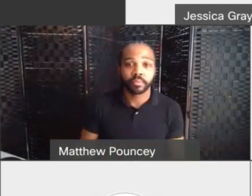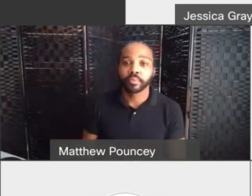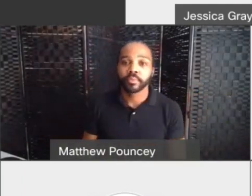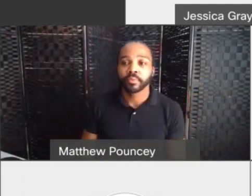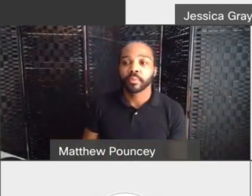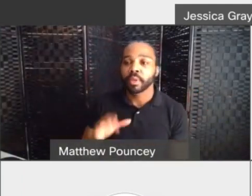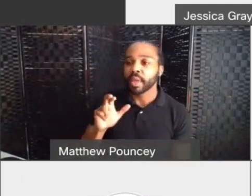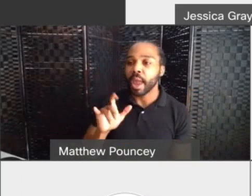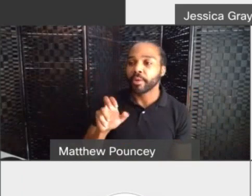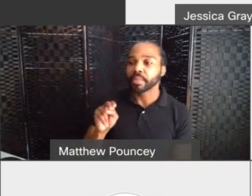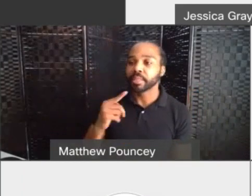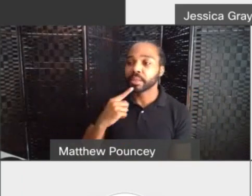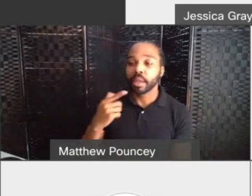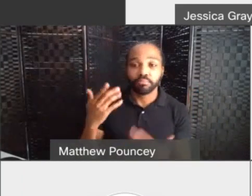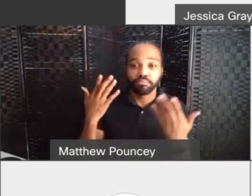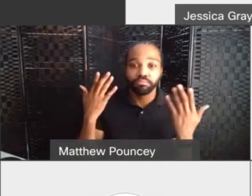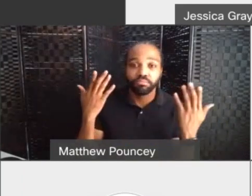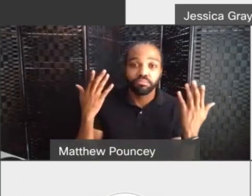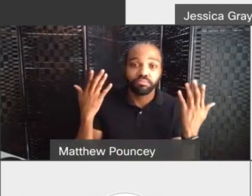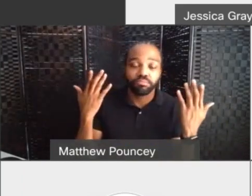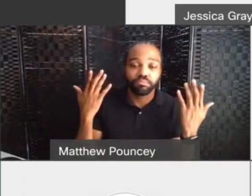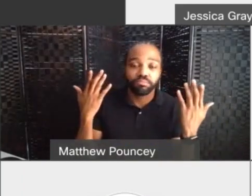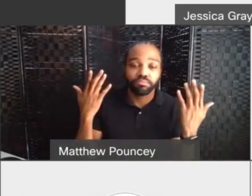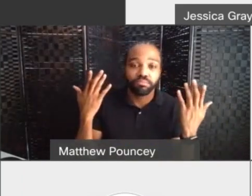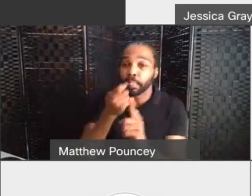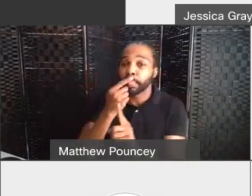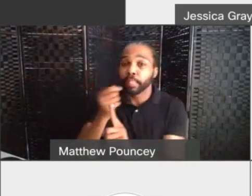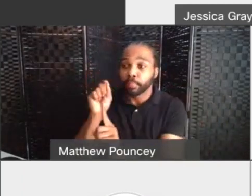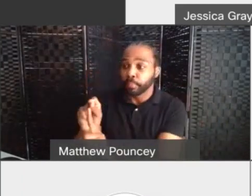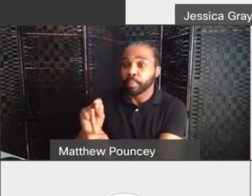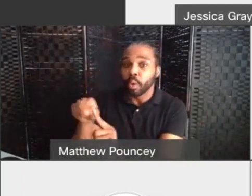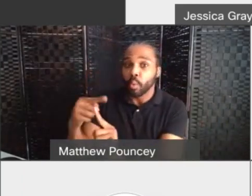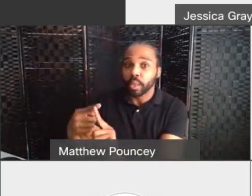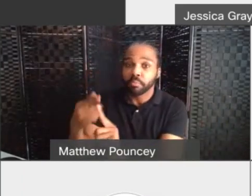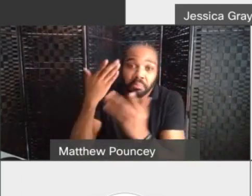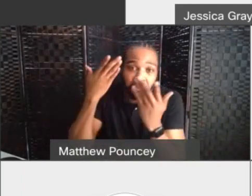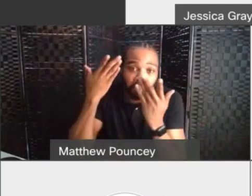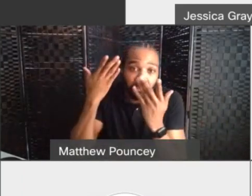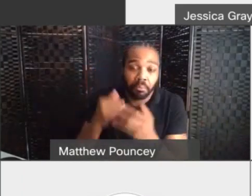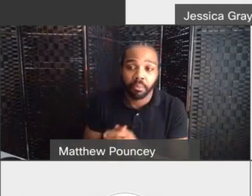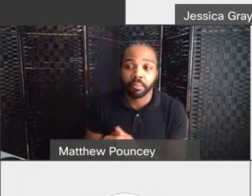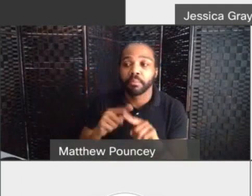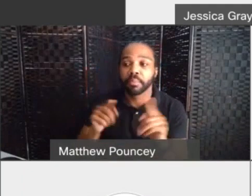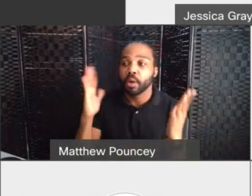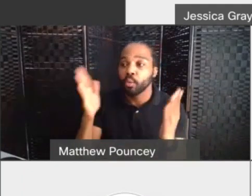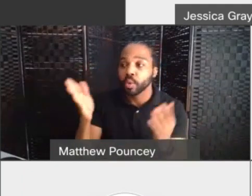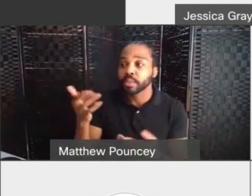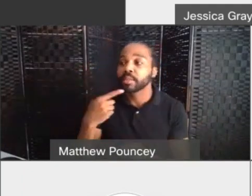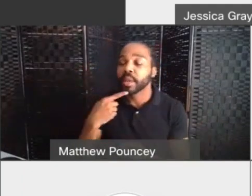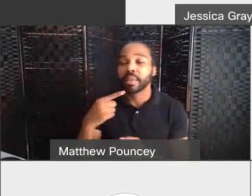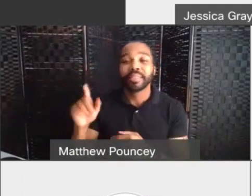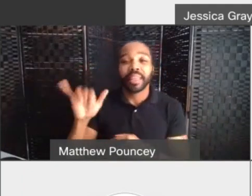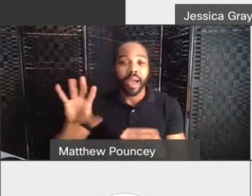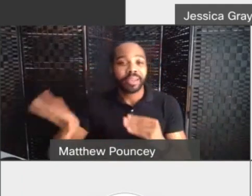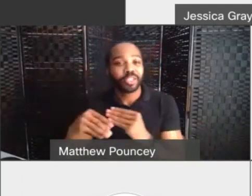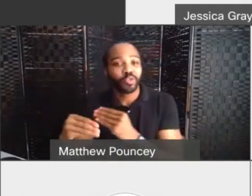have a definite timeline. What I do want to say is that just to address the additional vaccination site, just